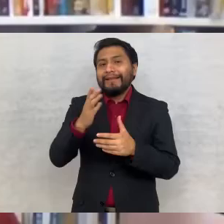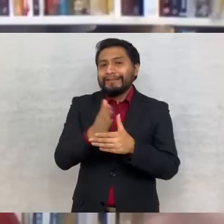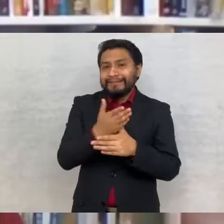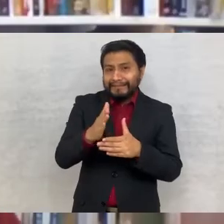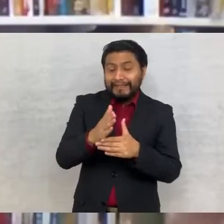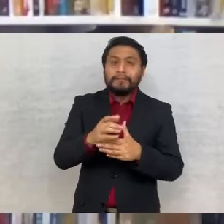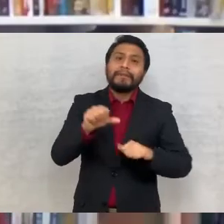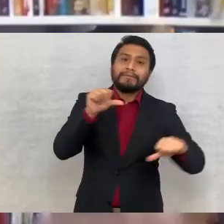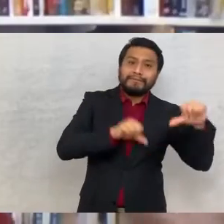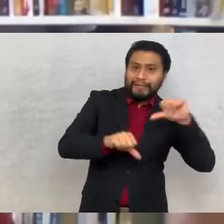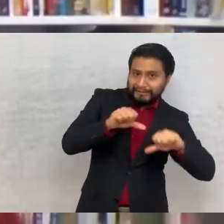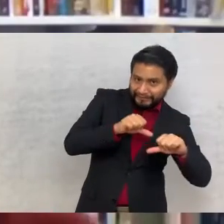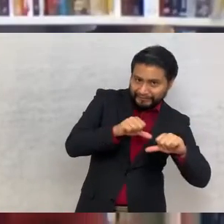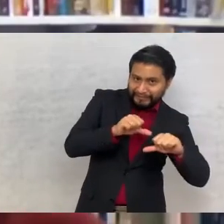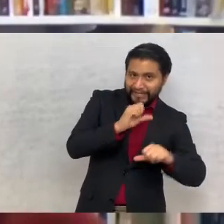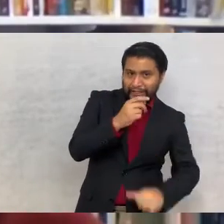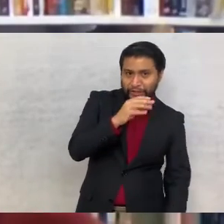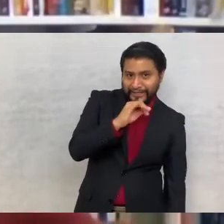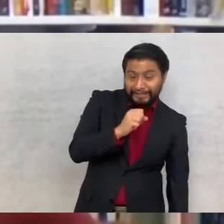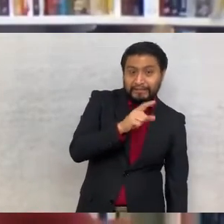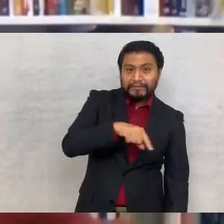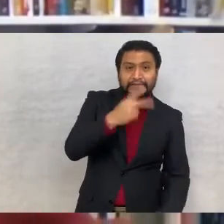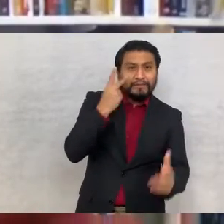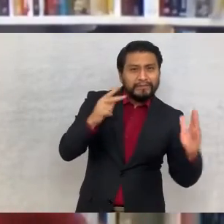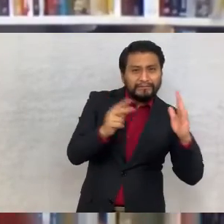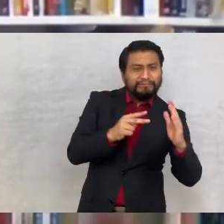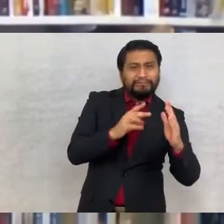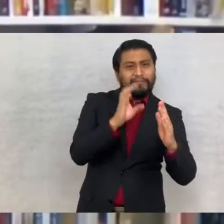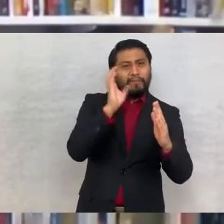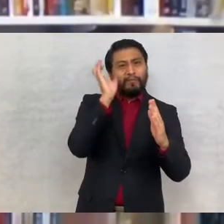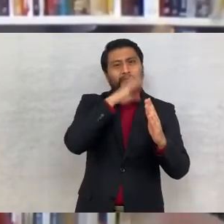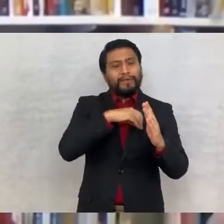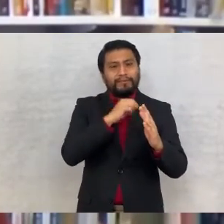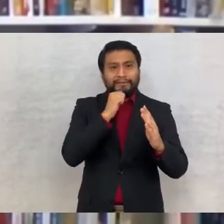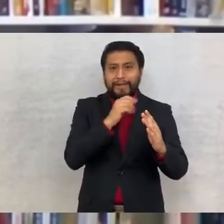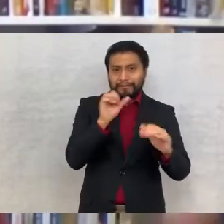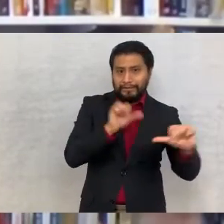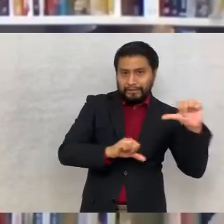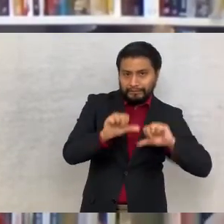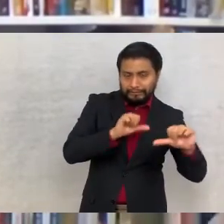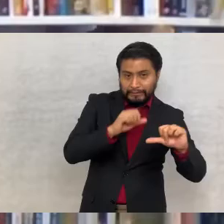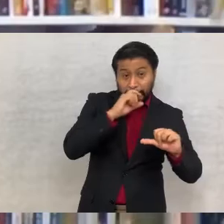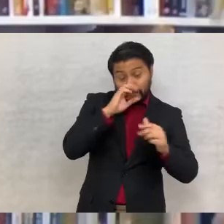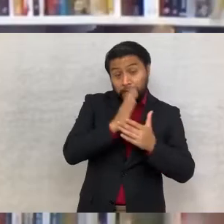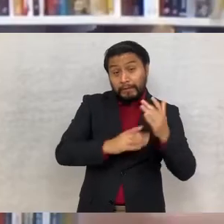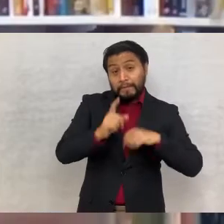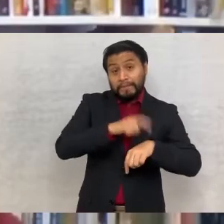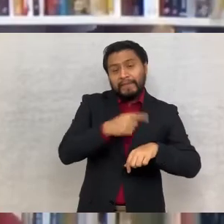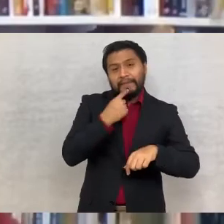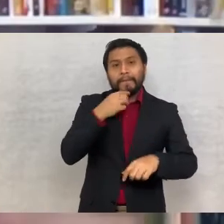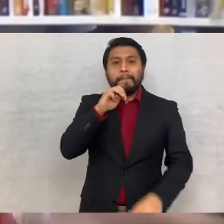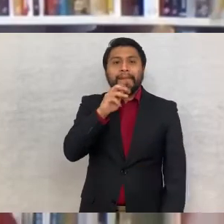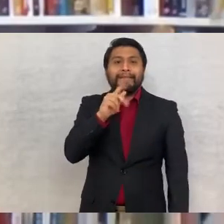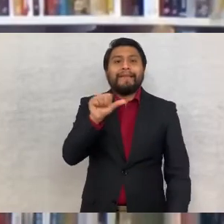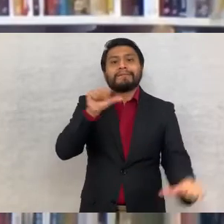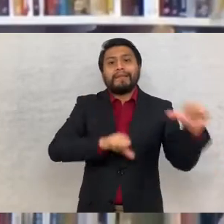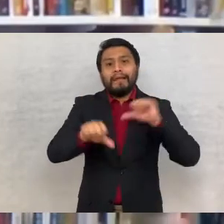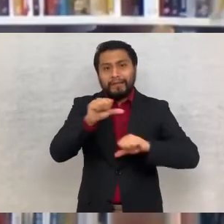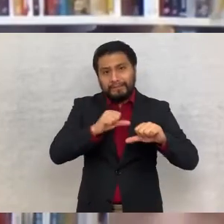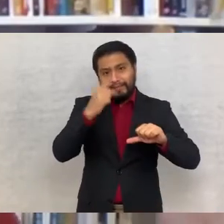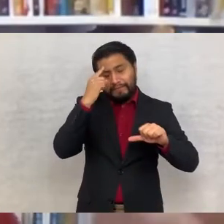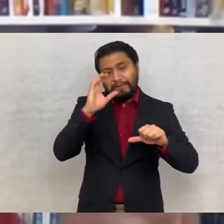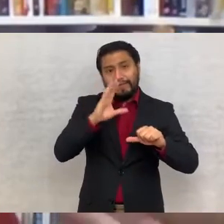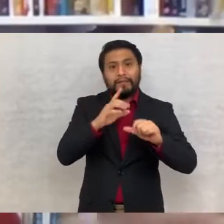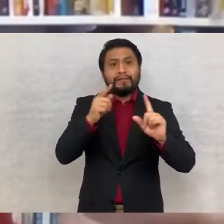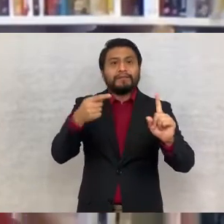not share, such as that in the scientific plane, eugenics was seen as an anomaly within science. Sometimes it is catalogued as a